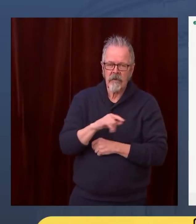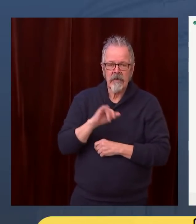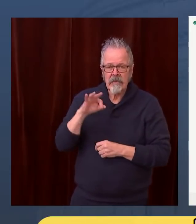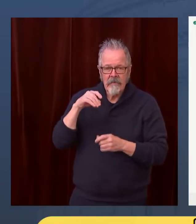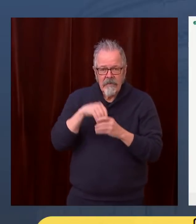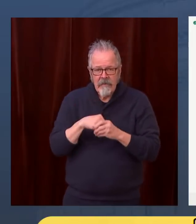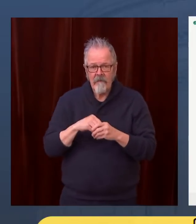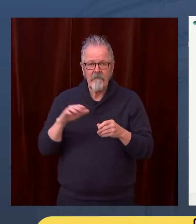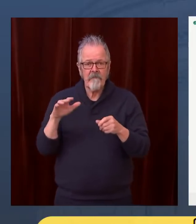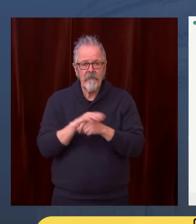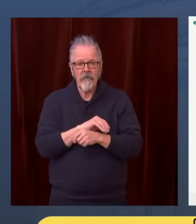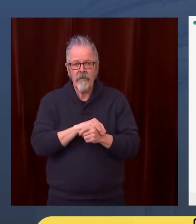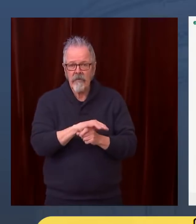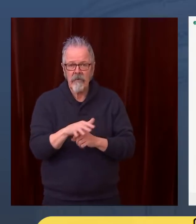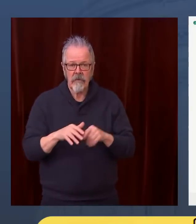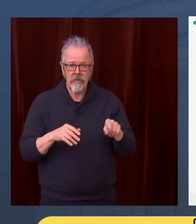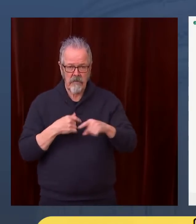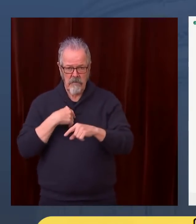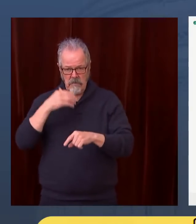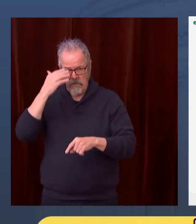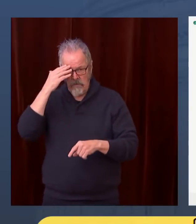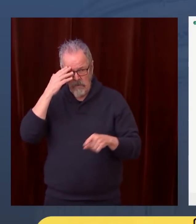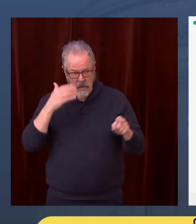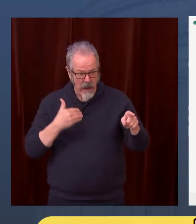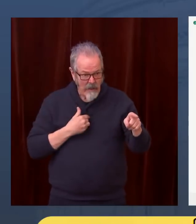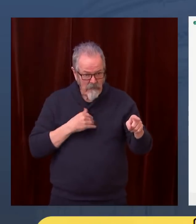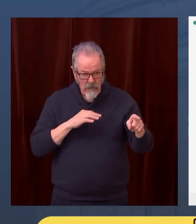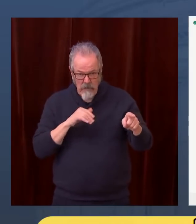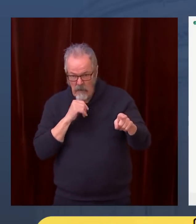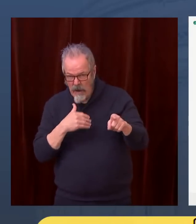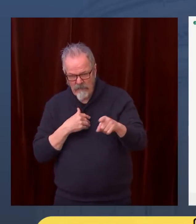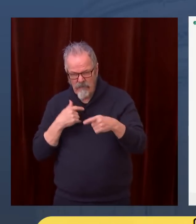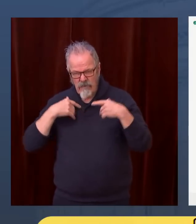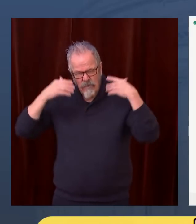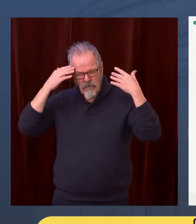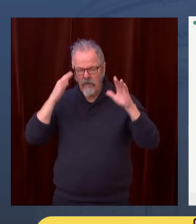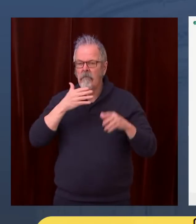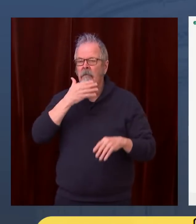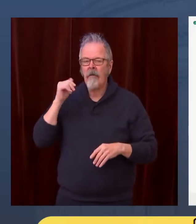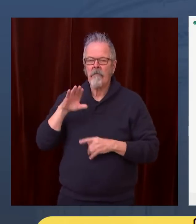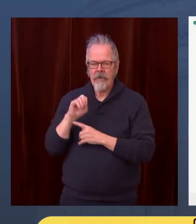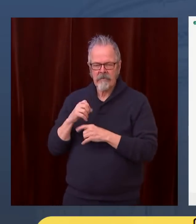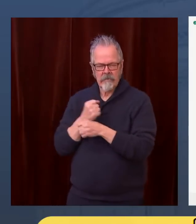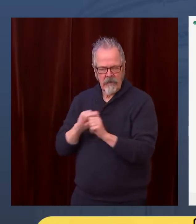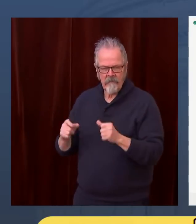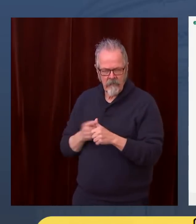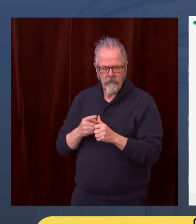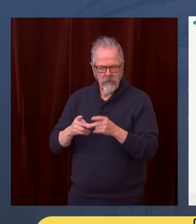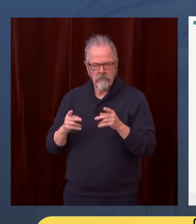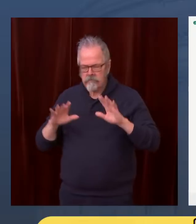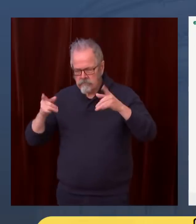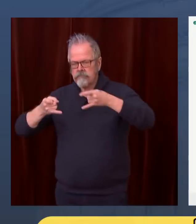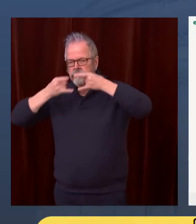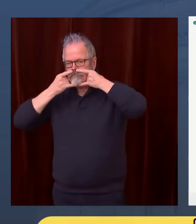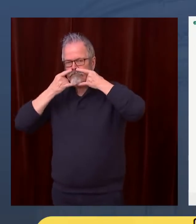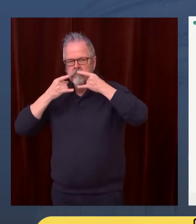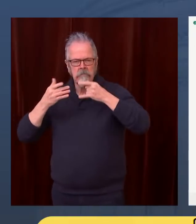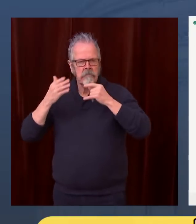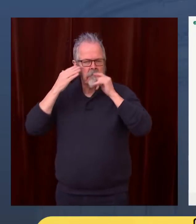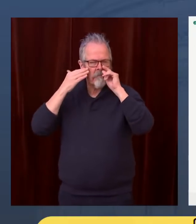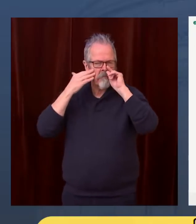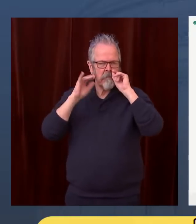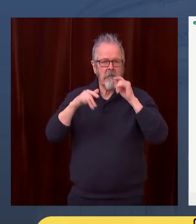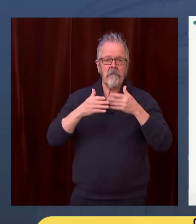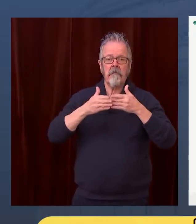know what the vaccination status is of those around them. So what I'm saying, or what we at the state public health level are saying, and what you're